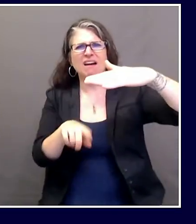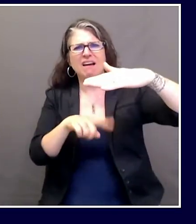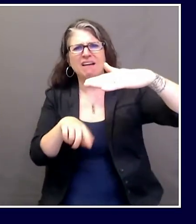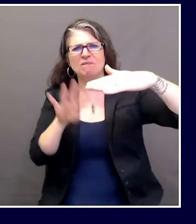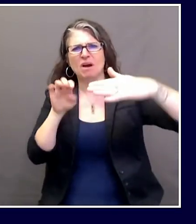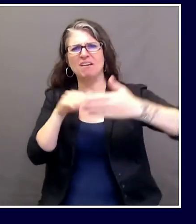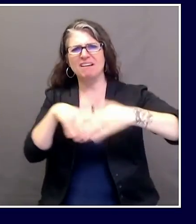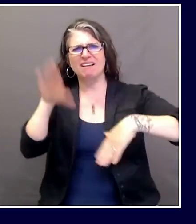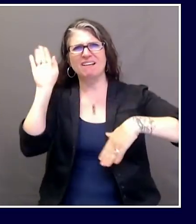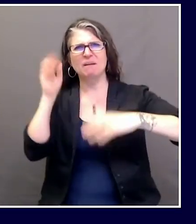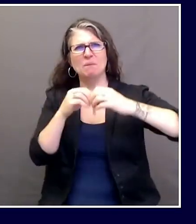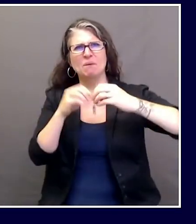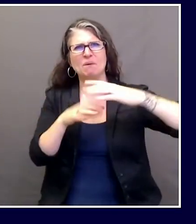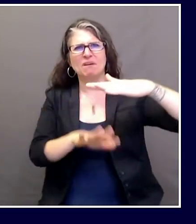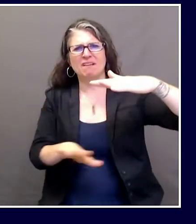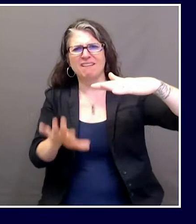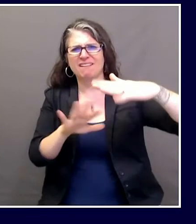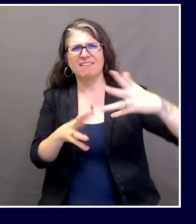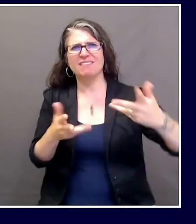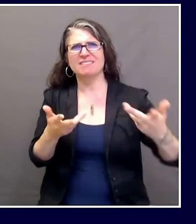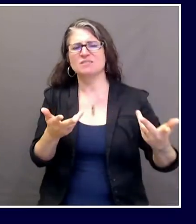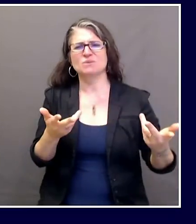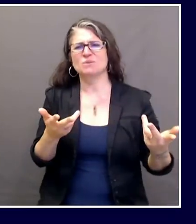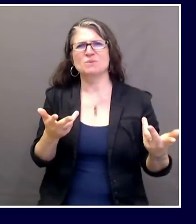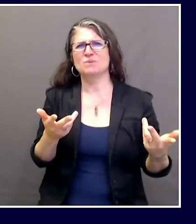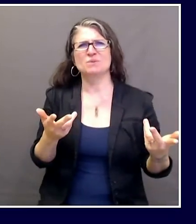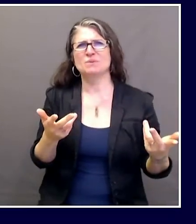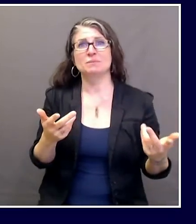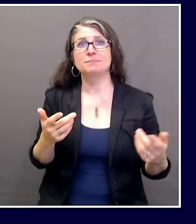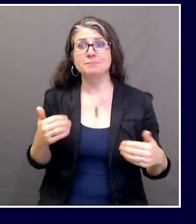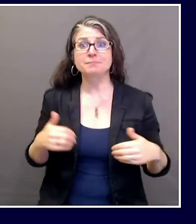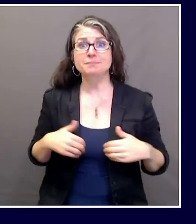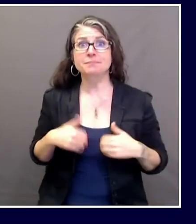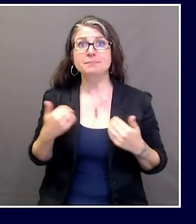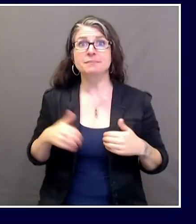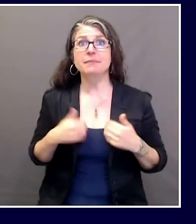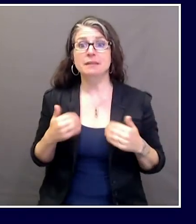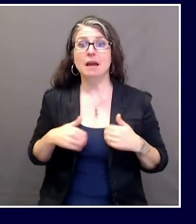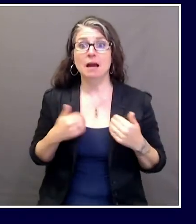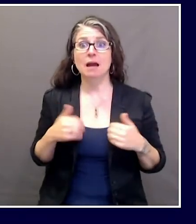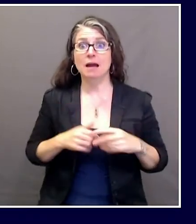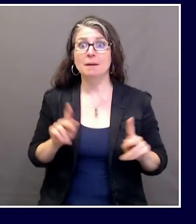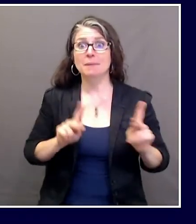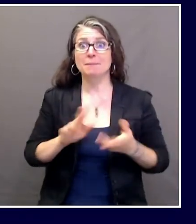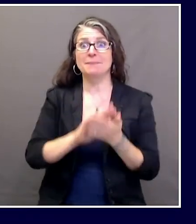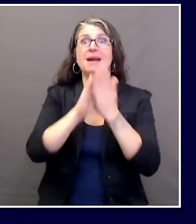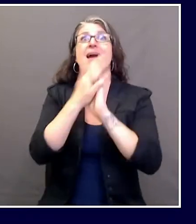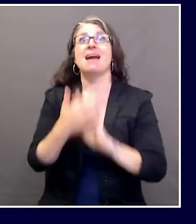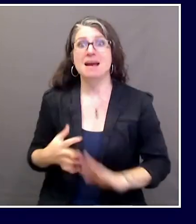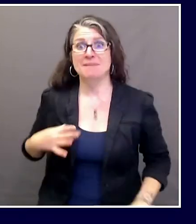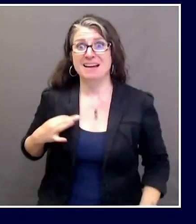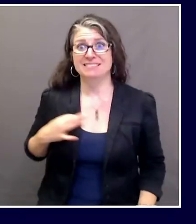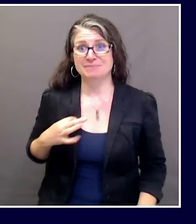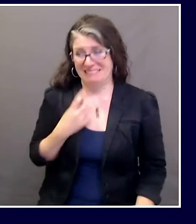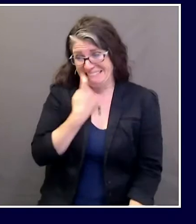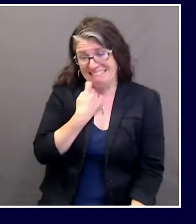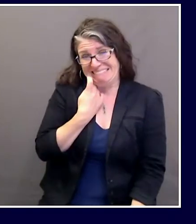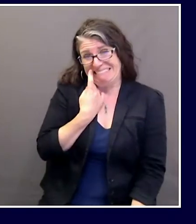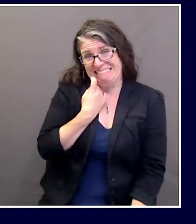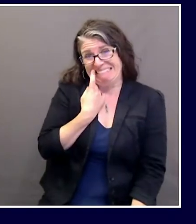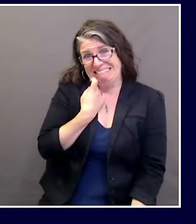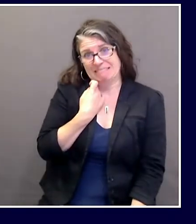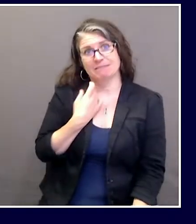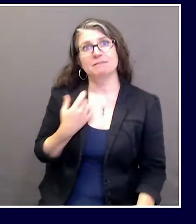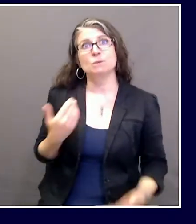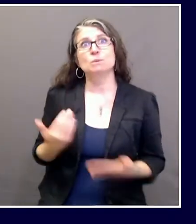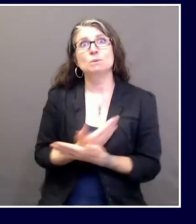younger people because frankly, younger people were made eligible more recently. So there's a natural reason why we haven't gotten to them. So